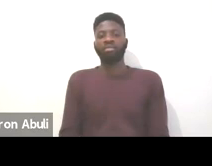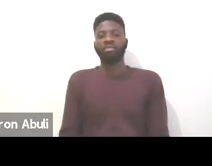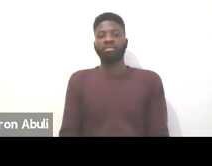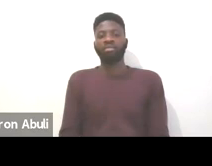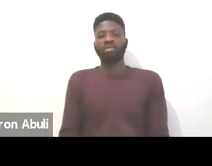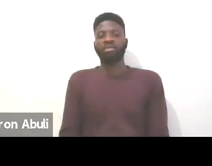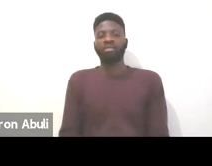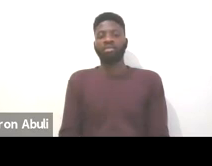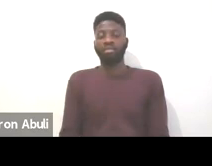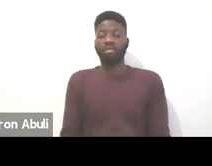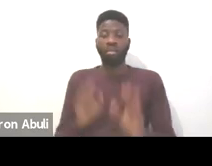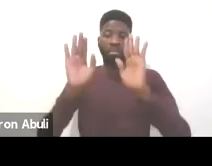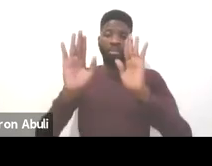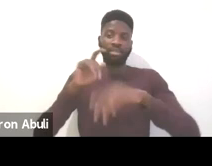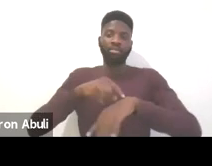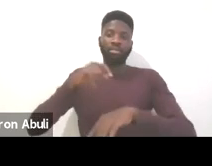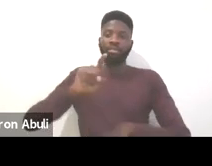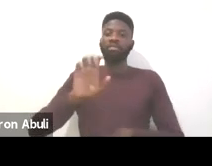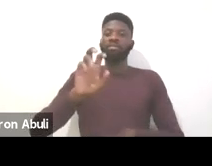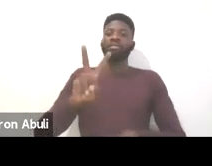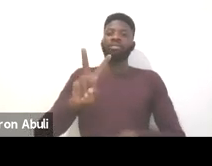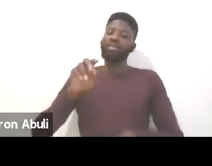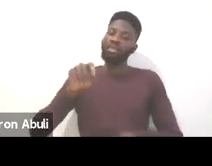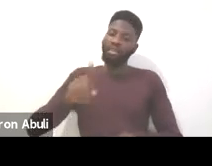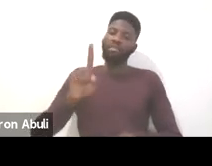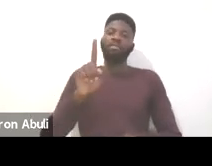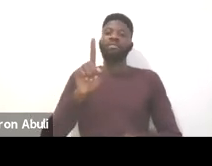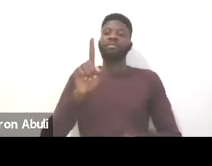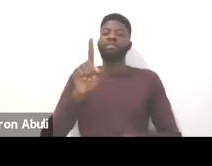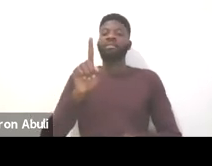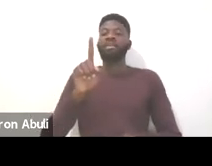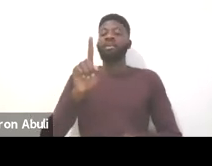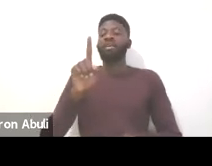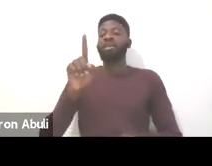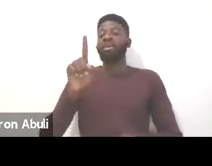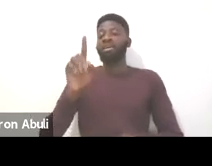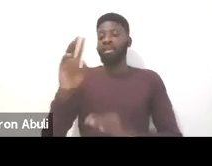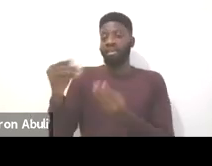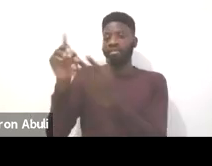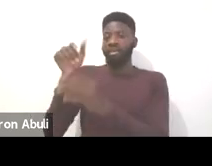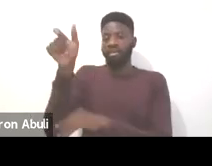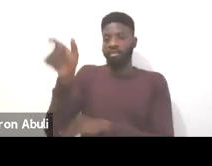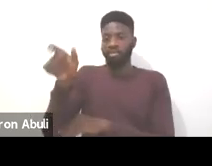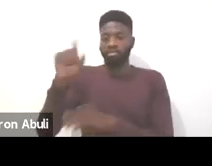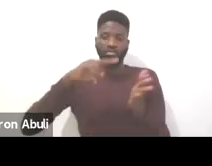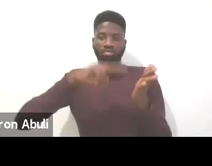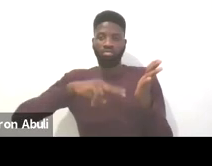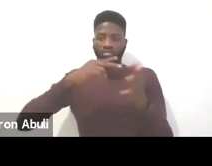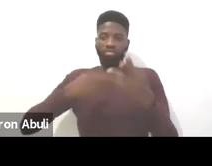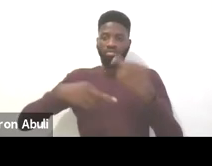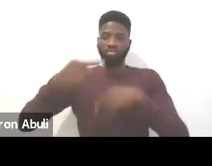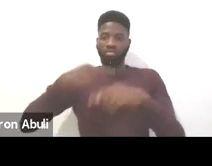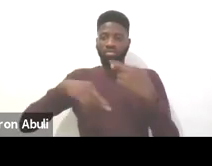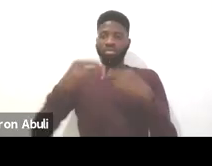you do your CV, you get someone else to go through it so that they can see those things that